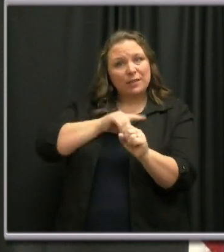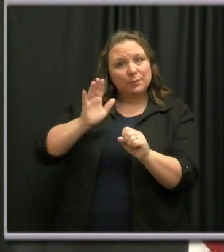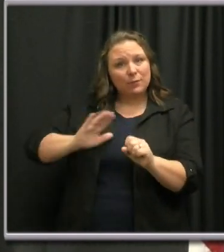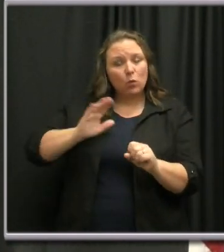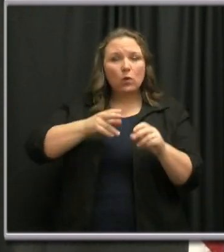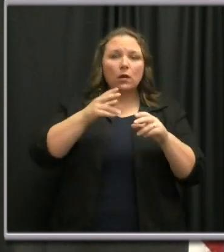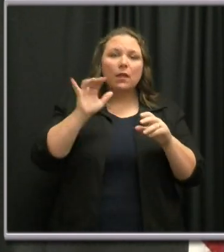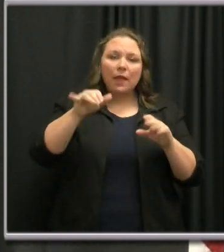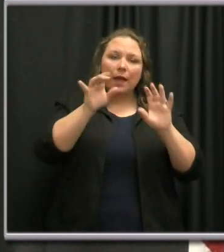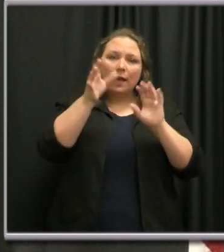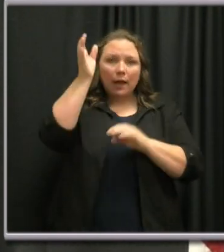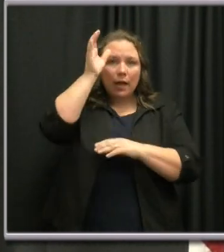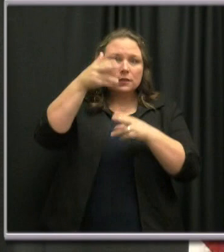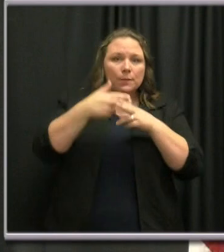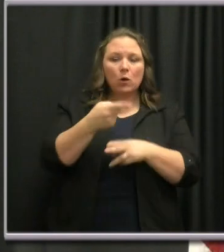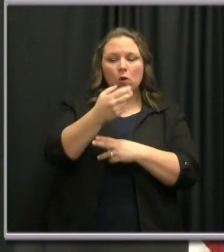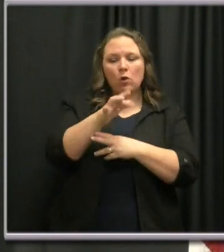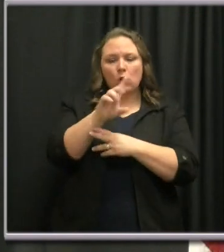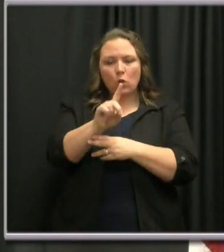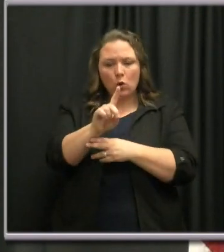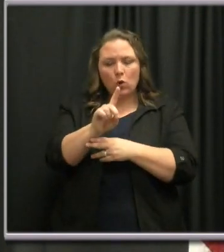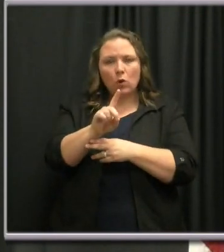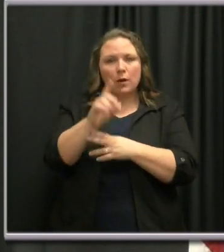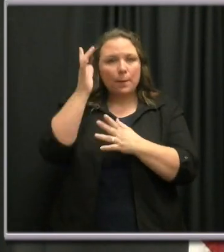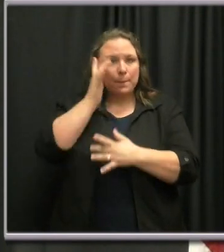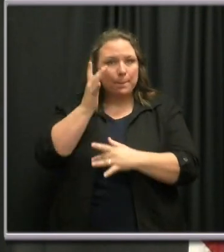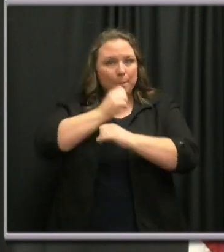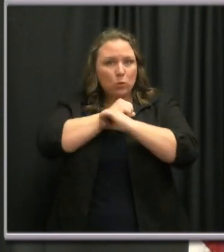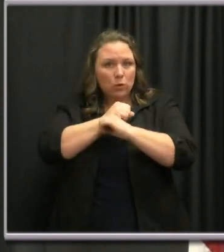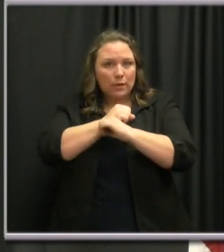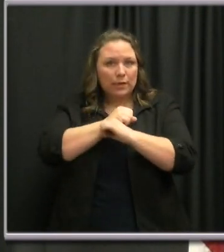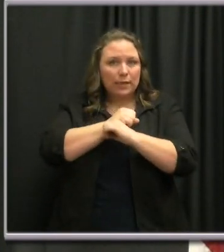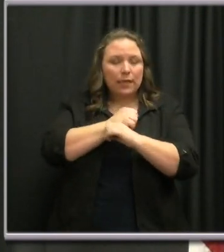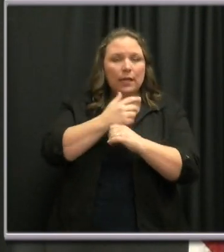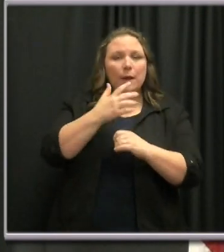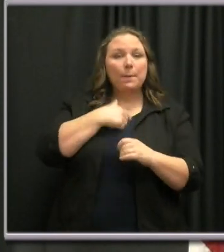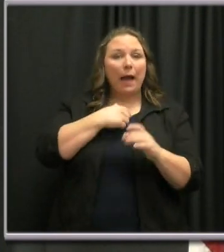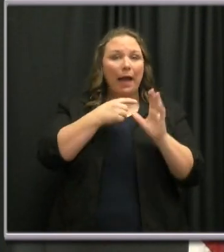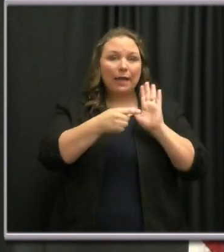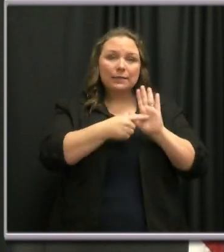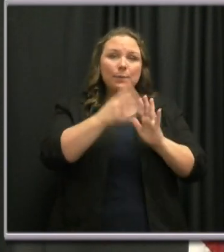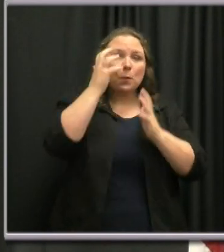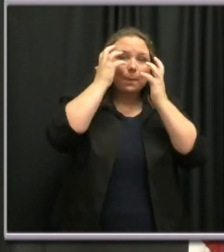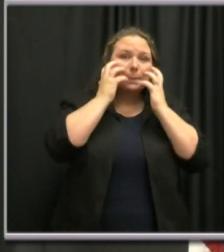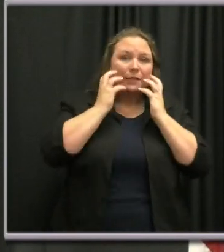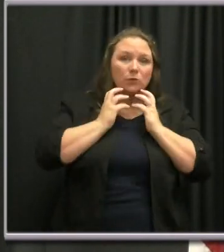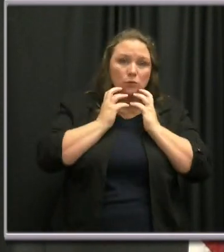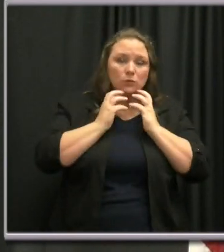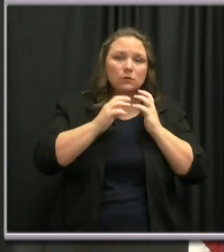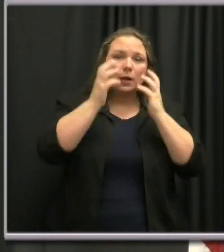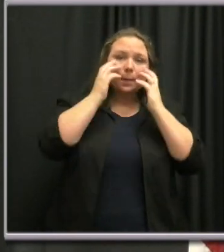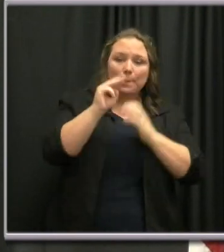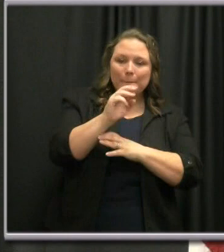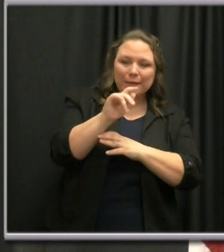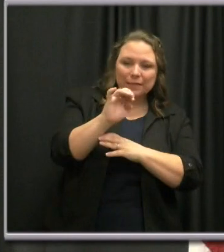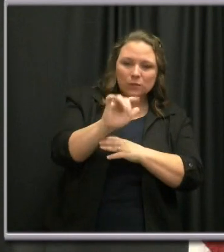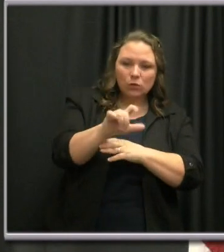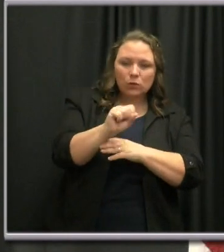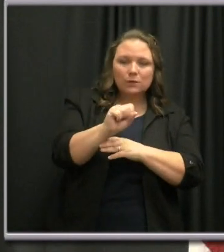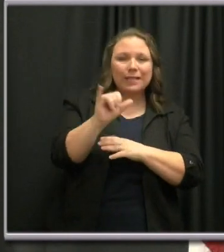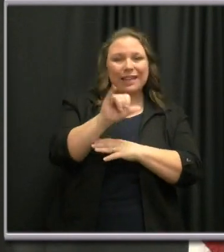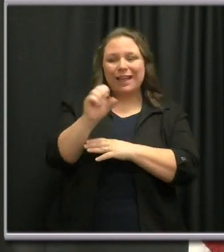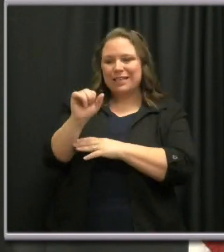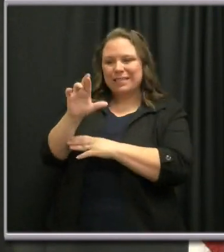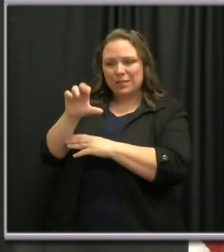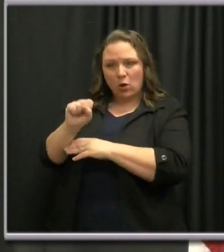immunity. And I'd like to use measles as an example to illustrate this concept. Measles, like SARS virus,